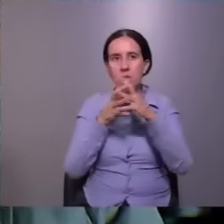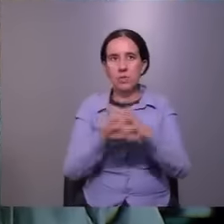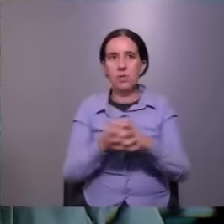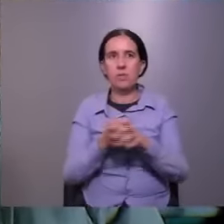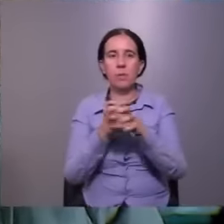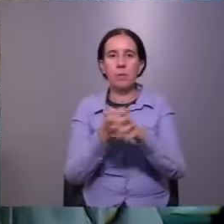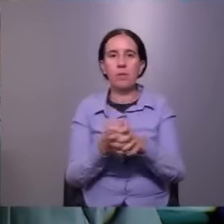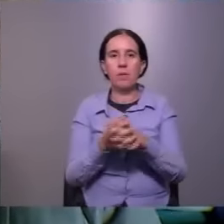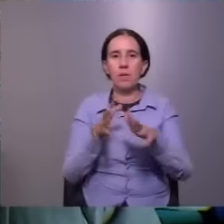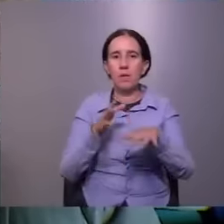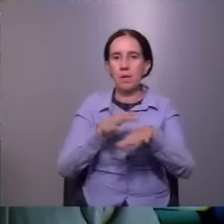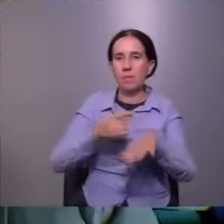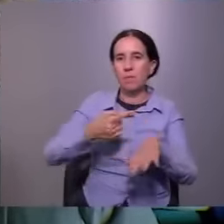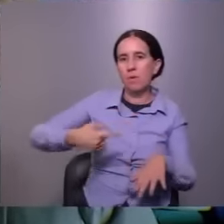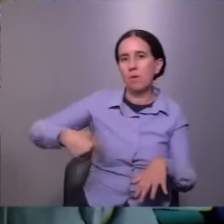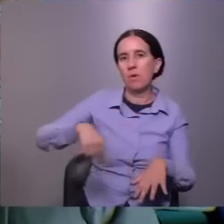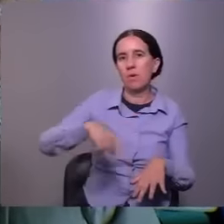Santa